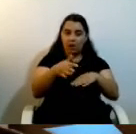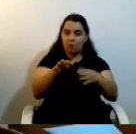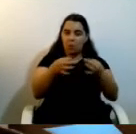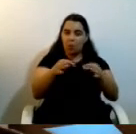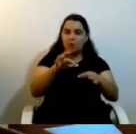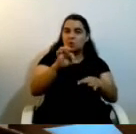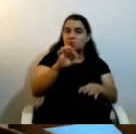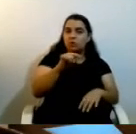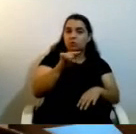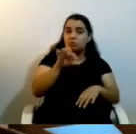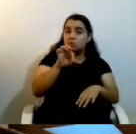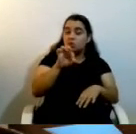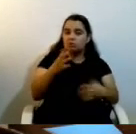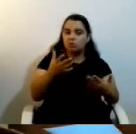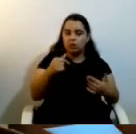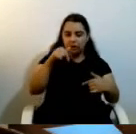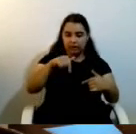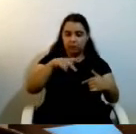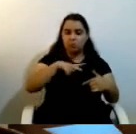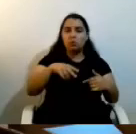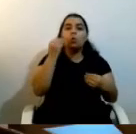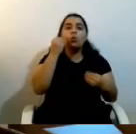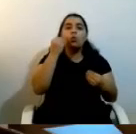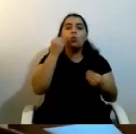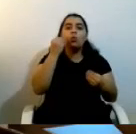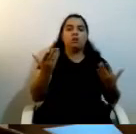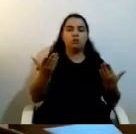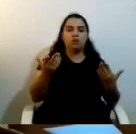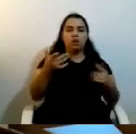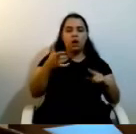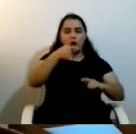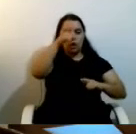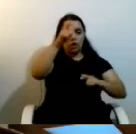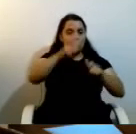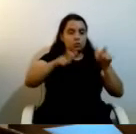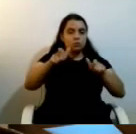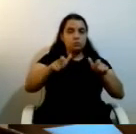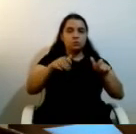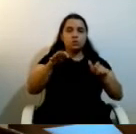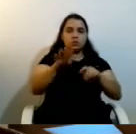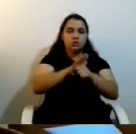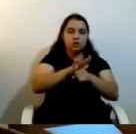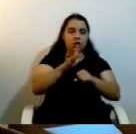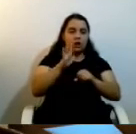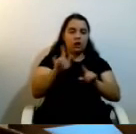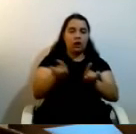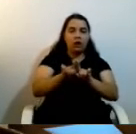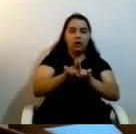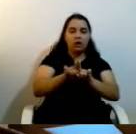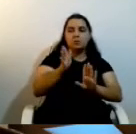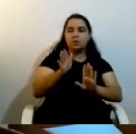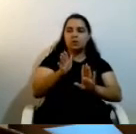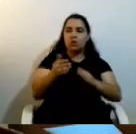Obviously, people in my situation must rely on relatives, friends, on